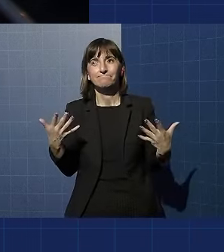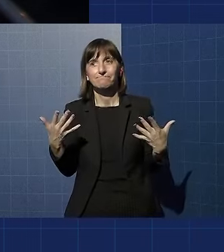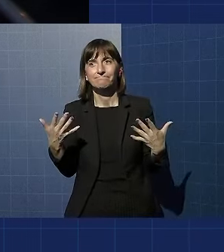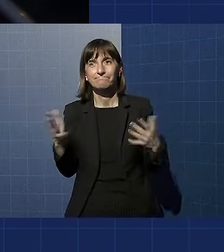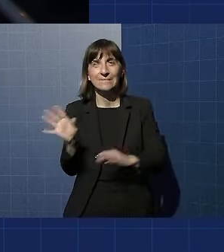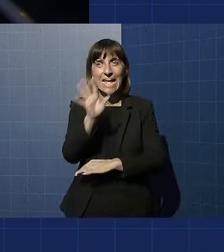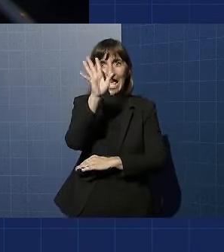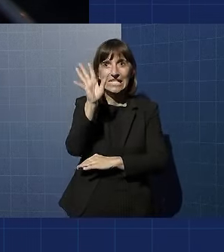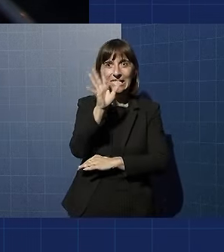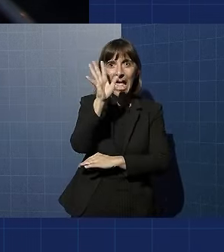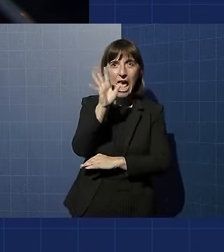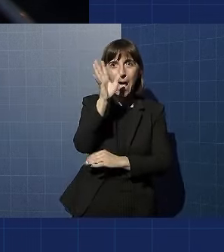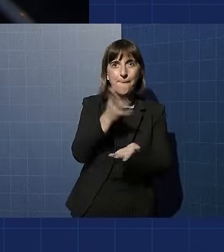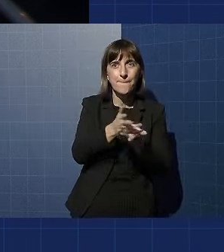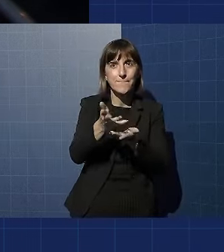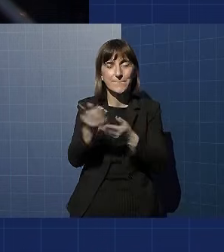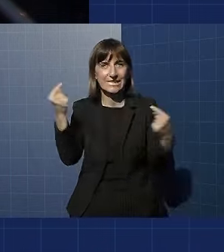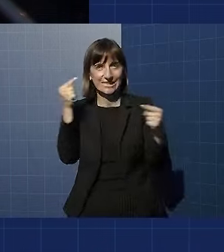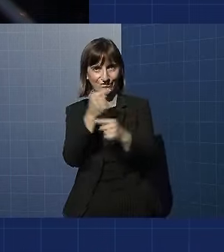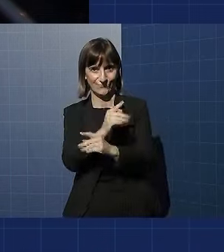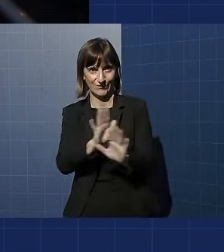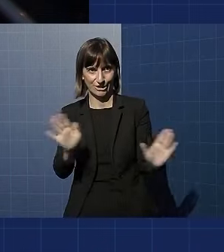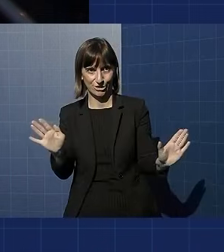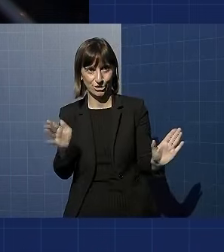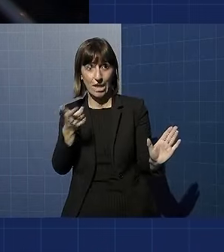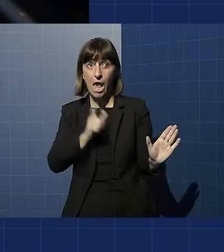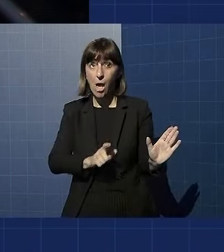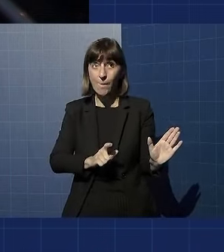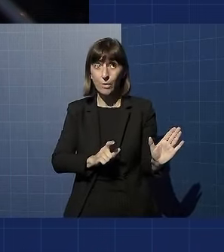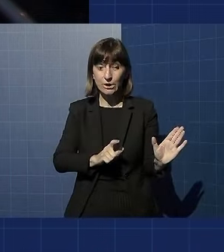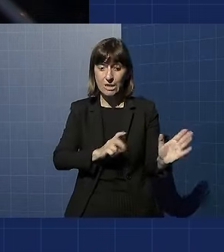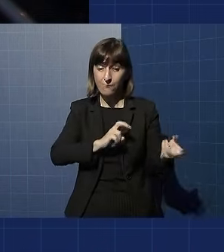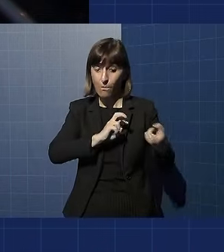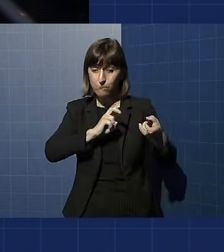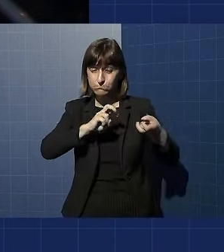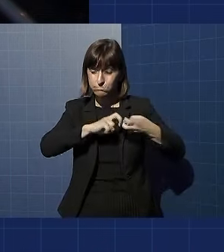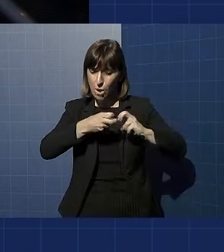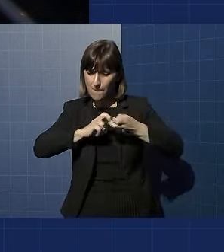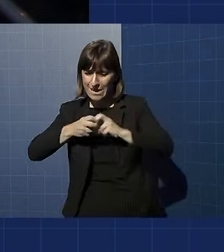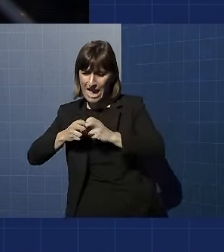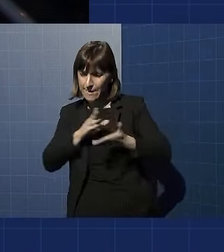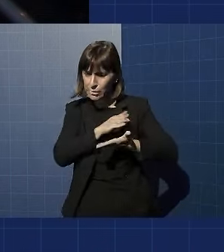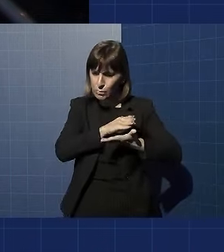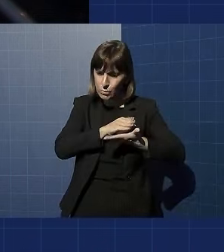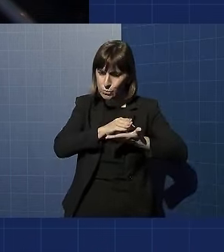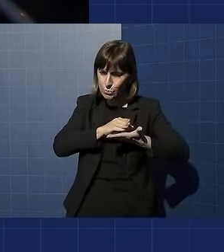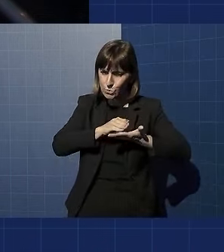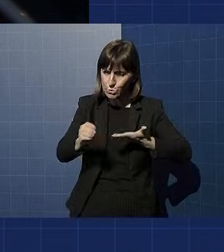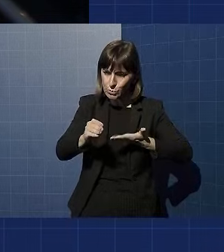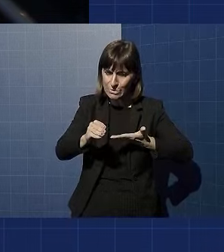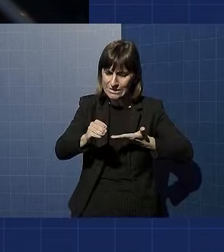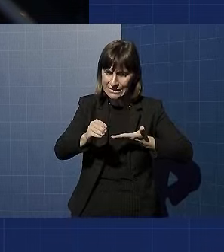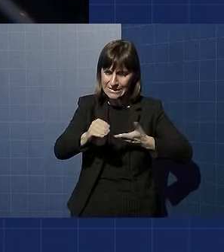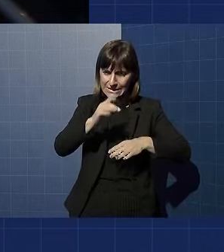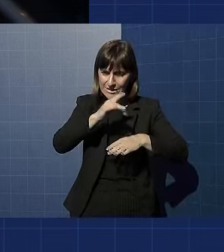the issues that have are communicated for obvious reasons. There is always a confidentiality aspect. And